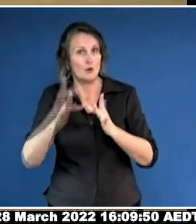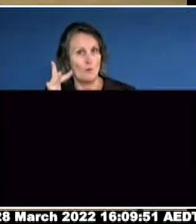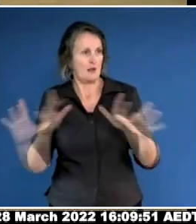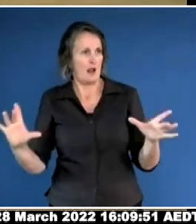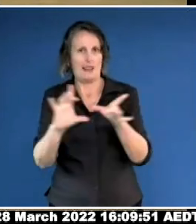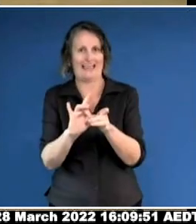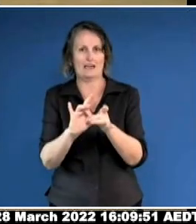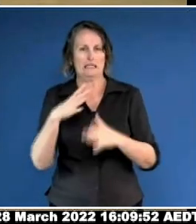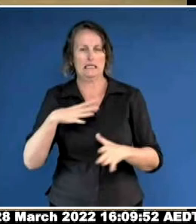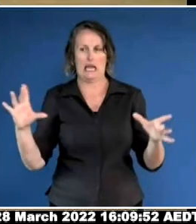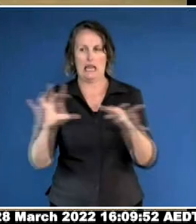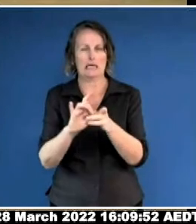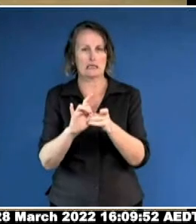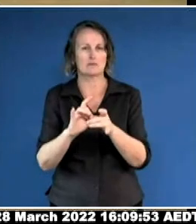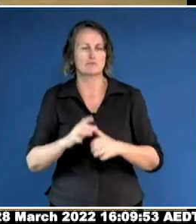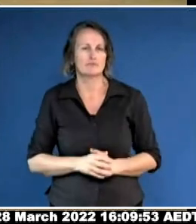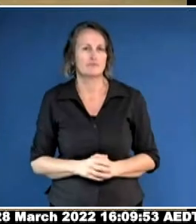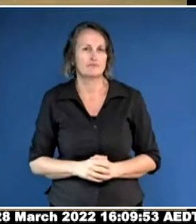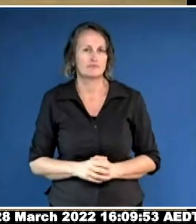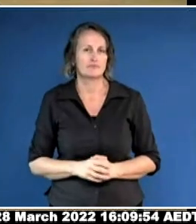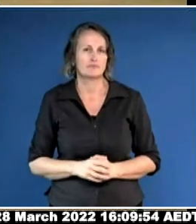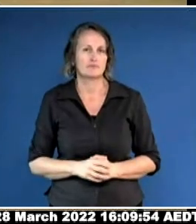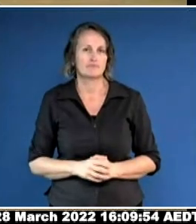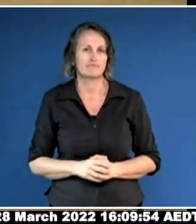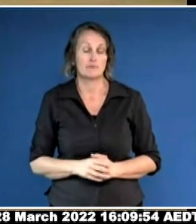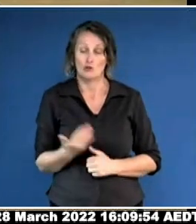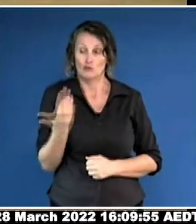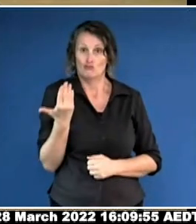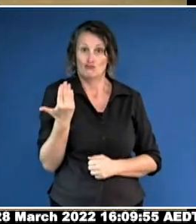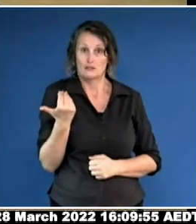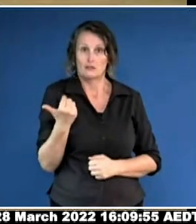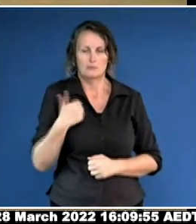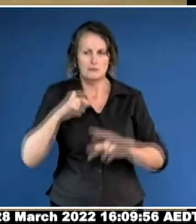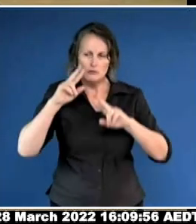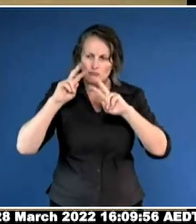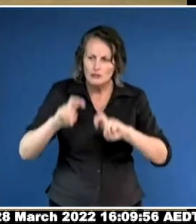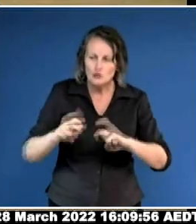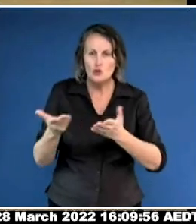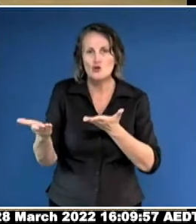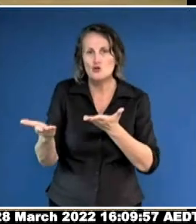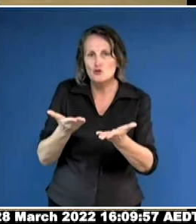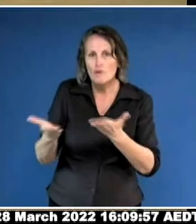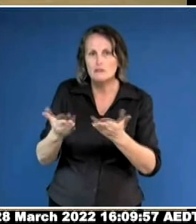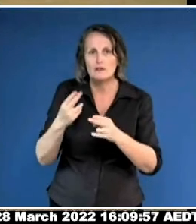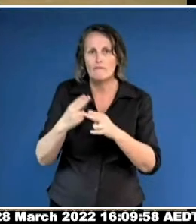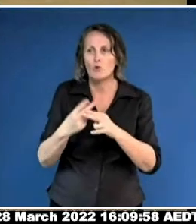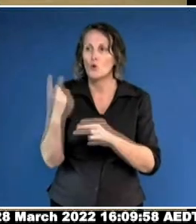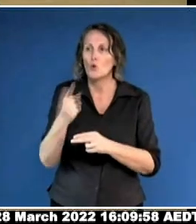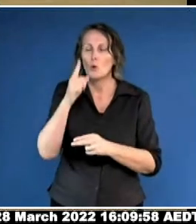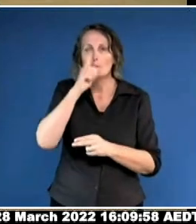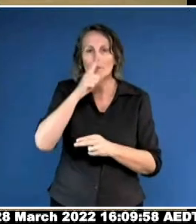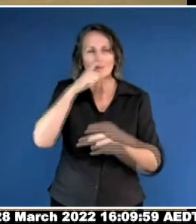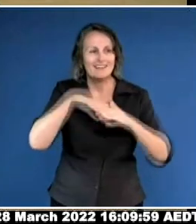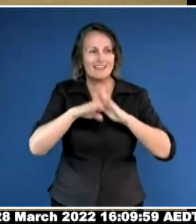another. I would like to end with this. Recently, I was researching services for people experiencing domestic or